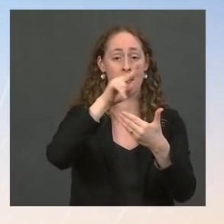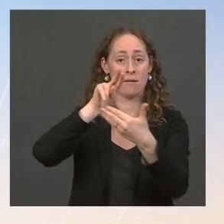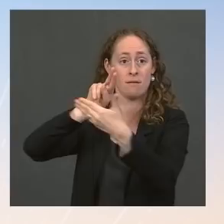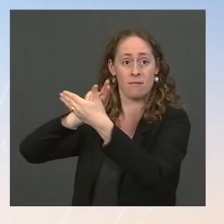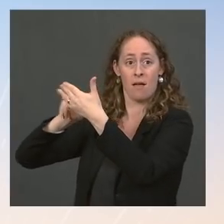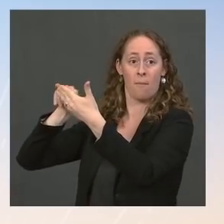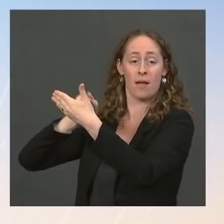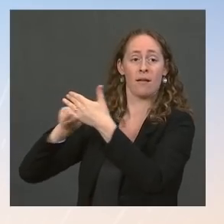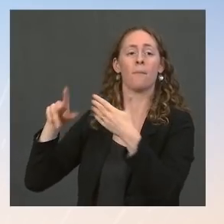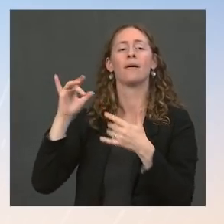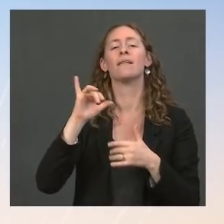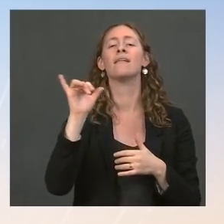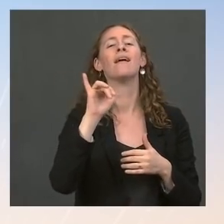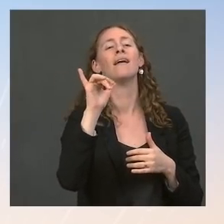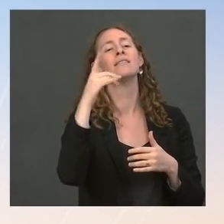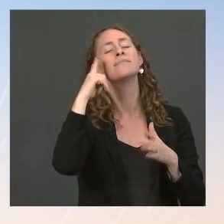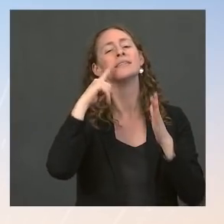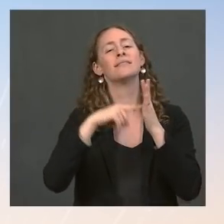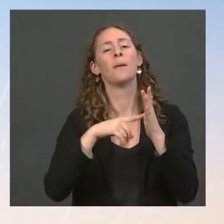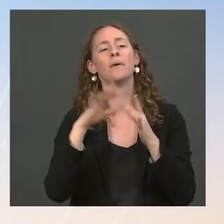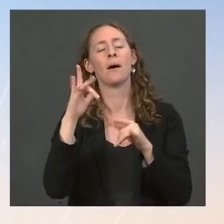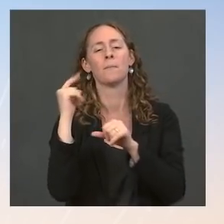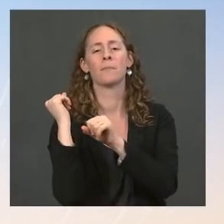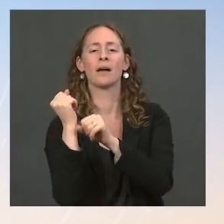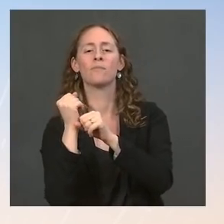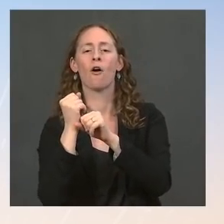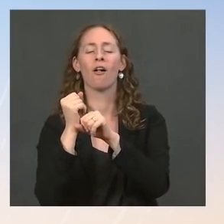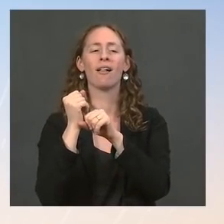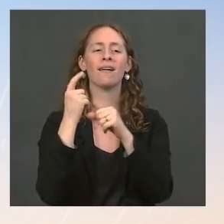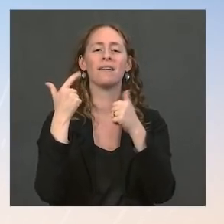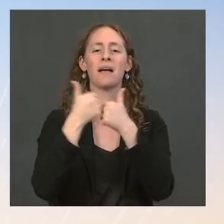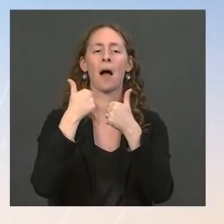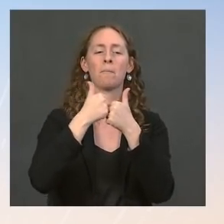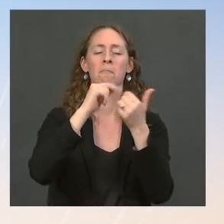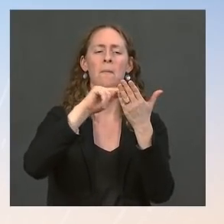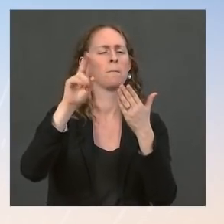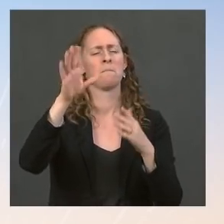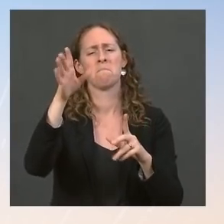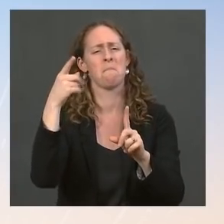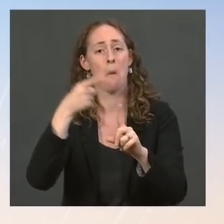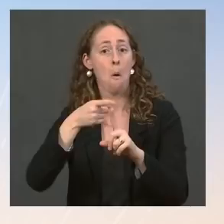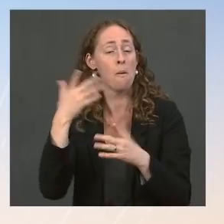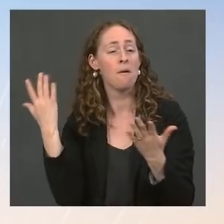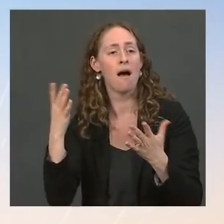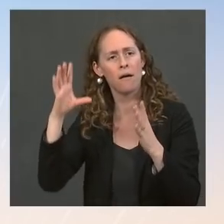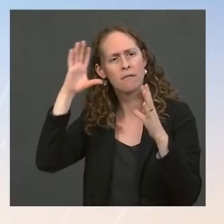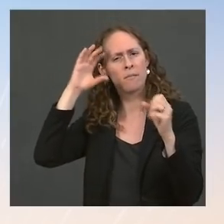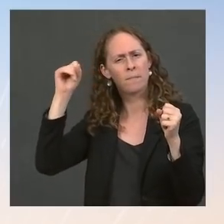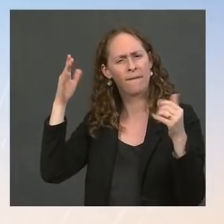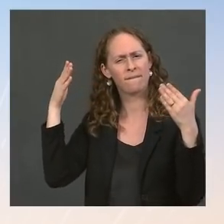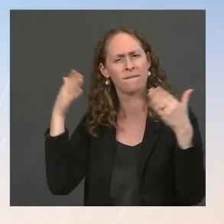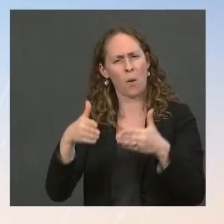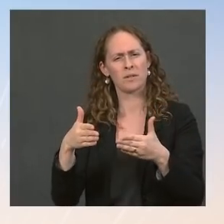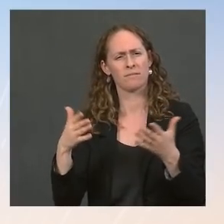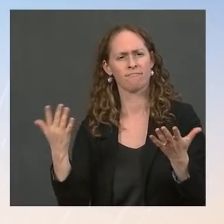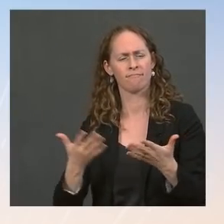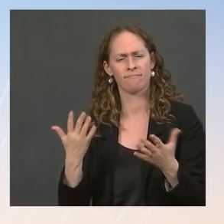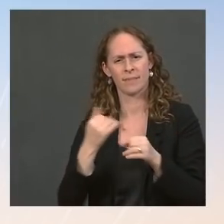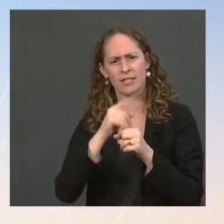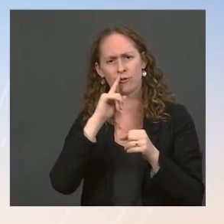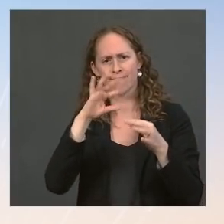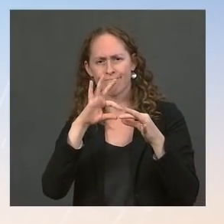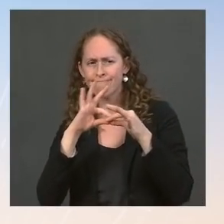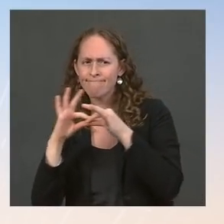they choose, would welcome those. But, you know, the president's focus is on, yes, getting unifying the caucus,